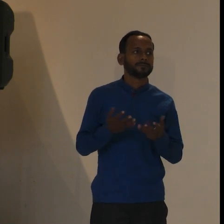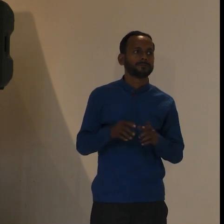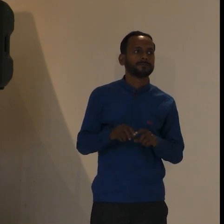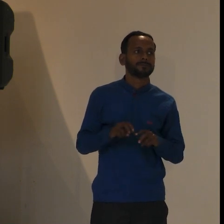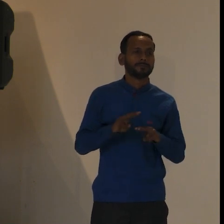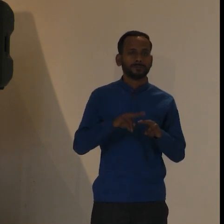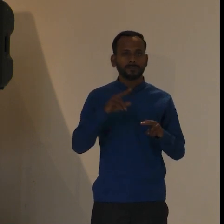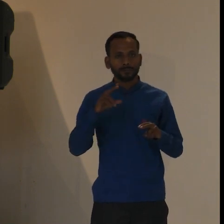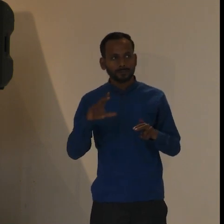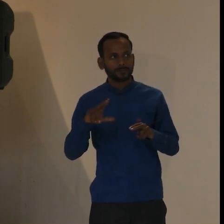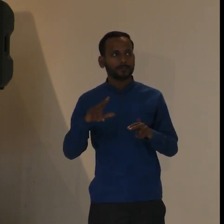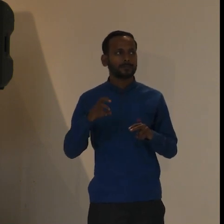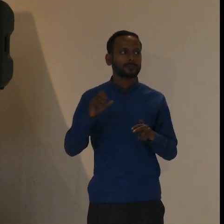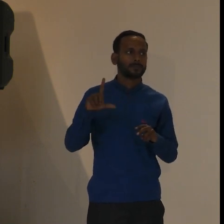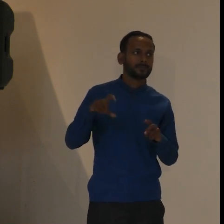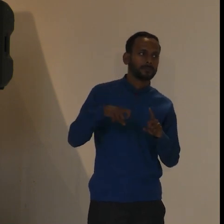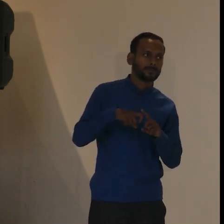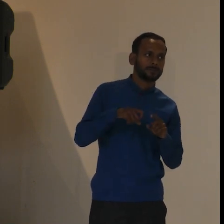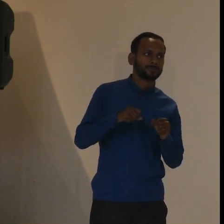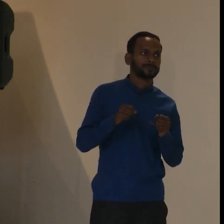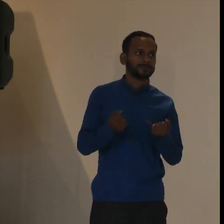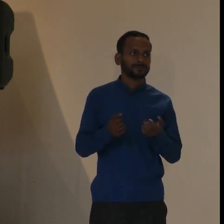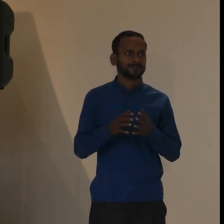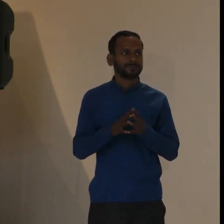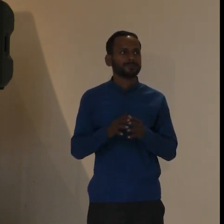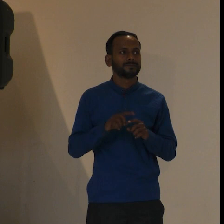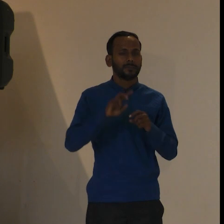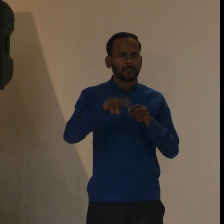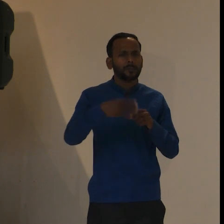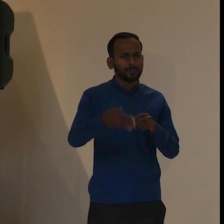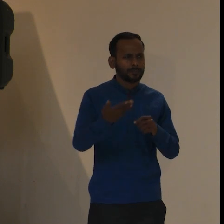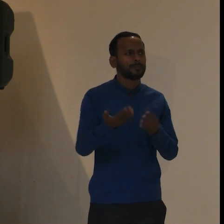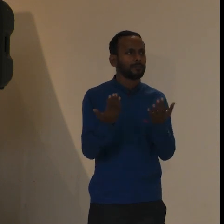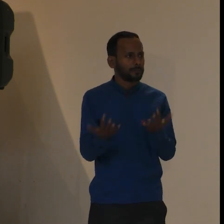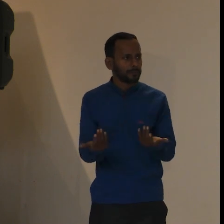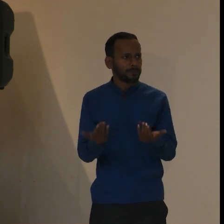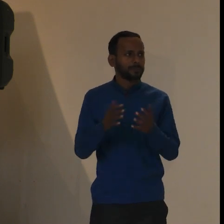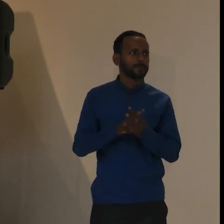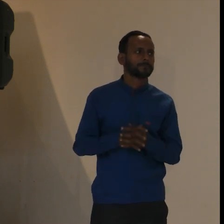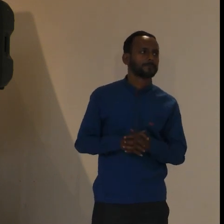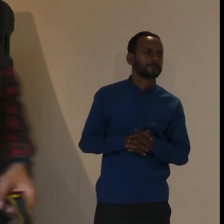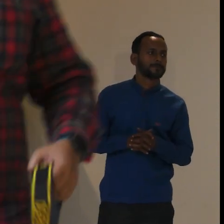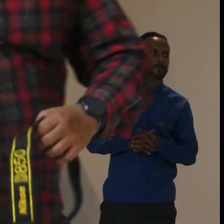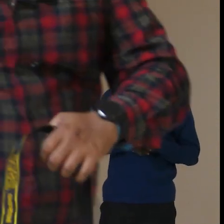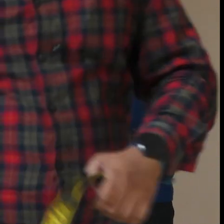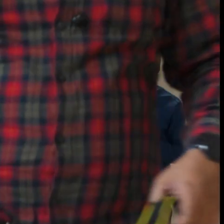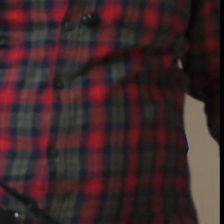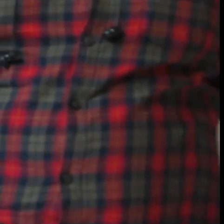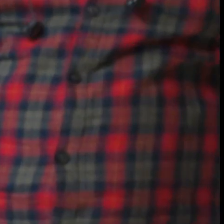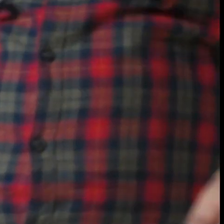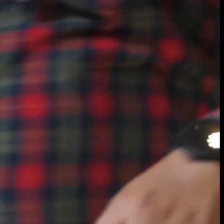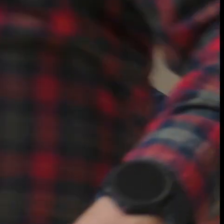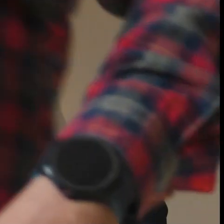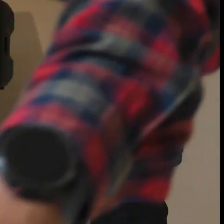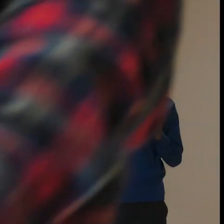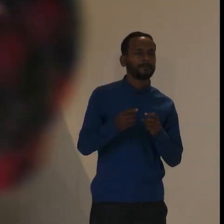Yes, very true. Next project. Next to next. We already have the next one. Yeah, next to next. Kevin. Okay, so when we first